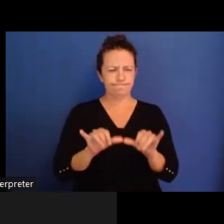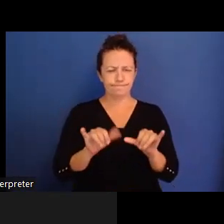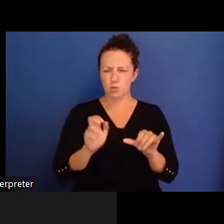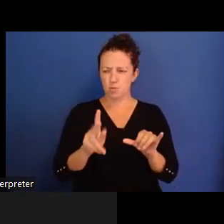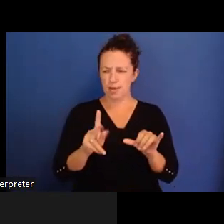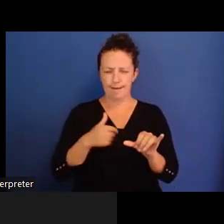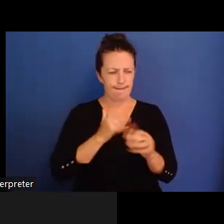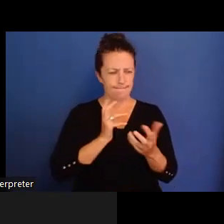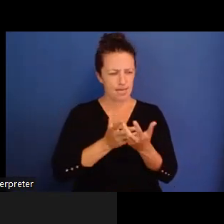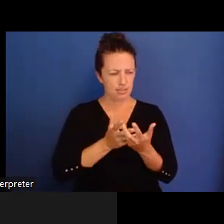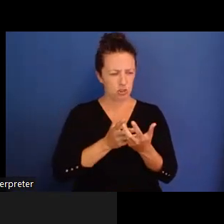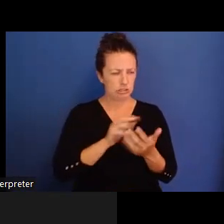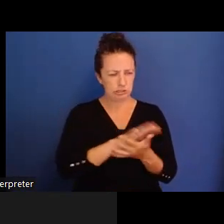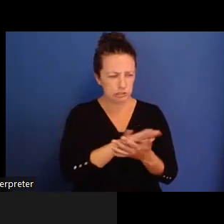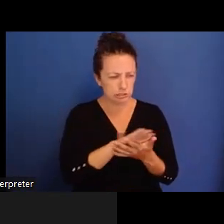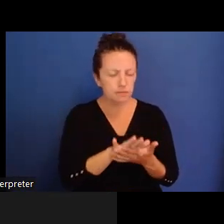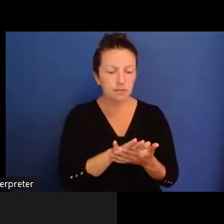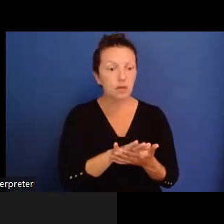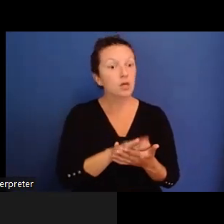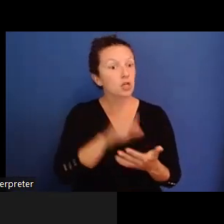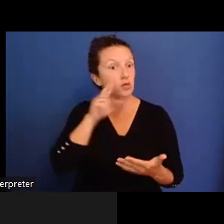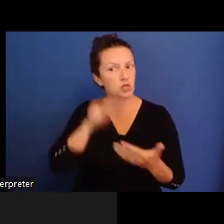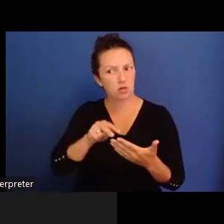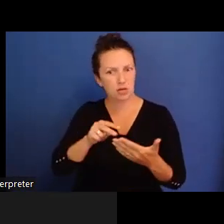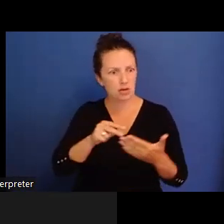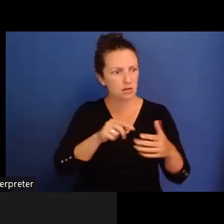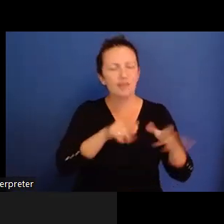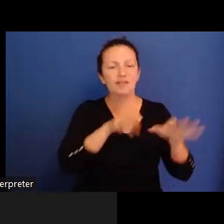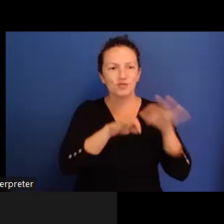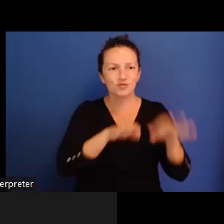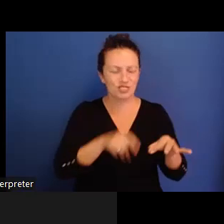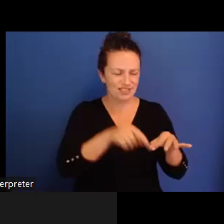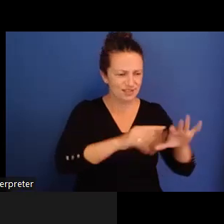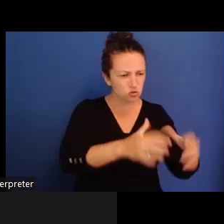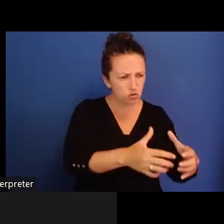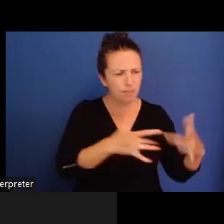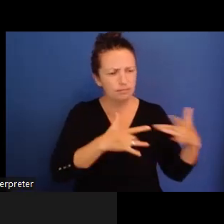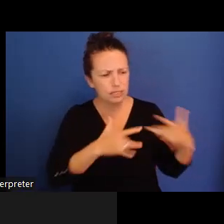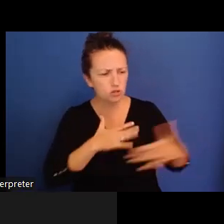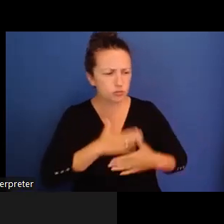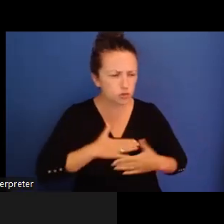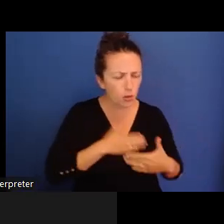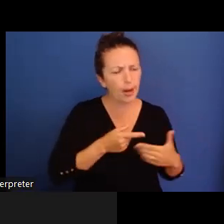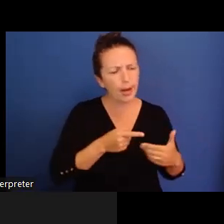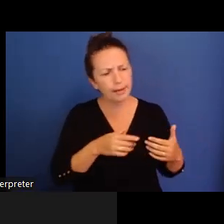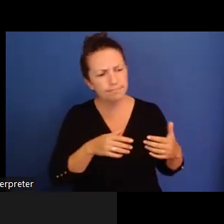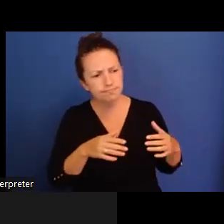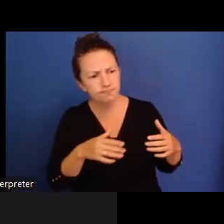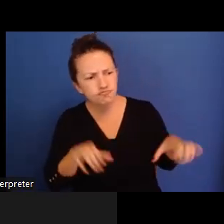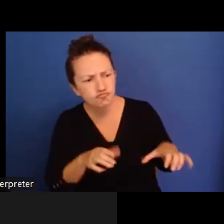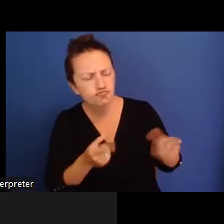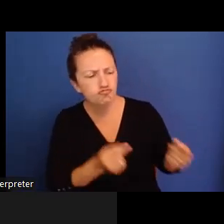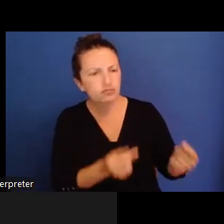at the sort of words associated with the group and start really writing down the ones. So maybe I wouldn't